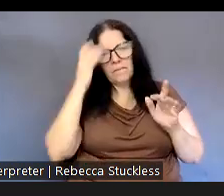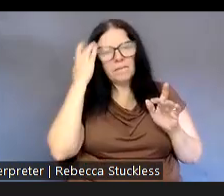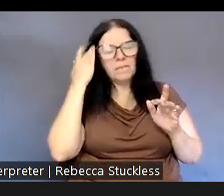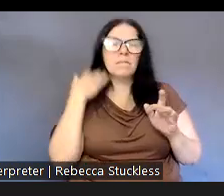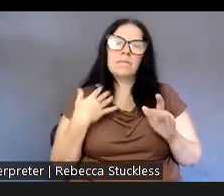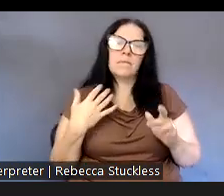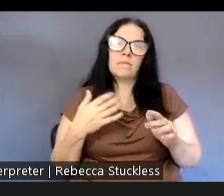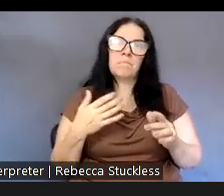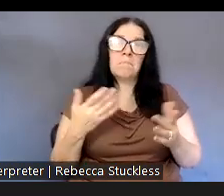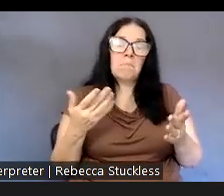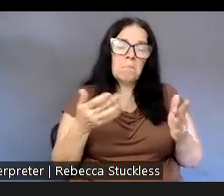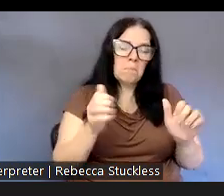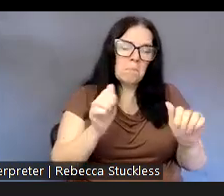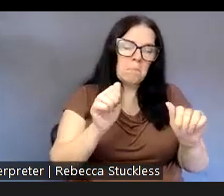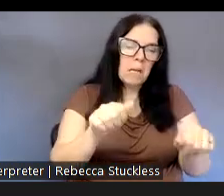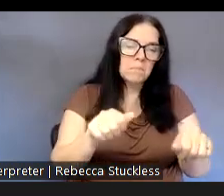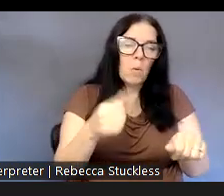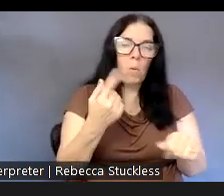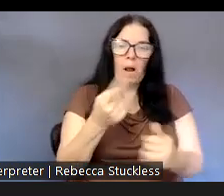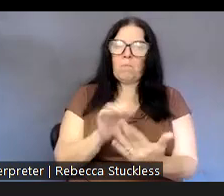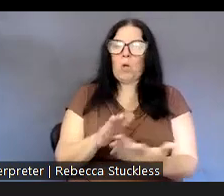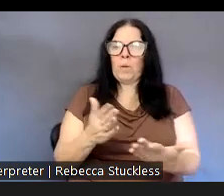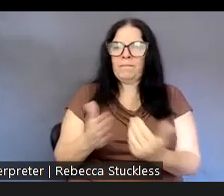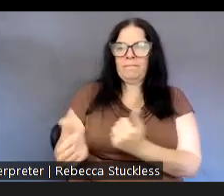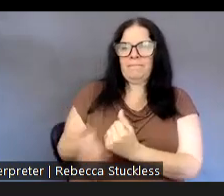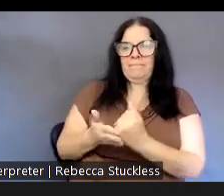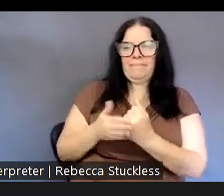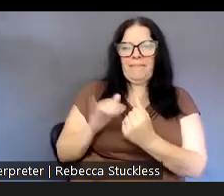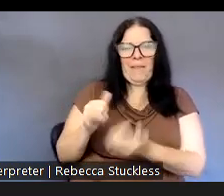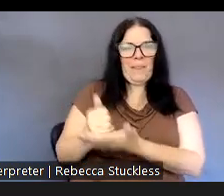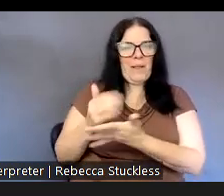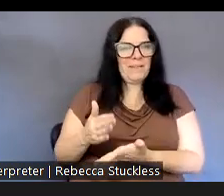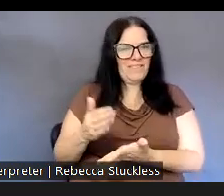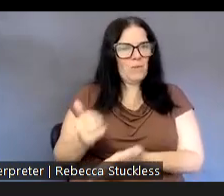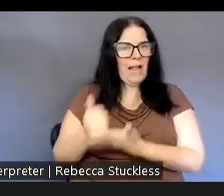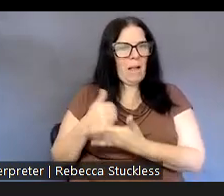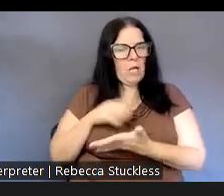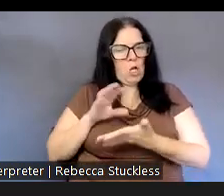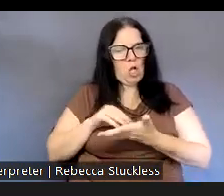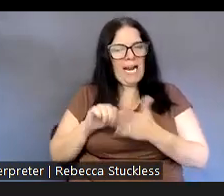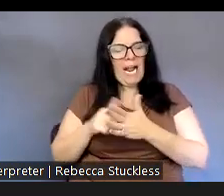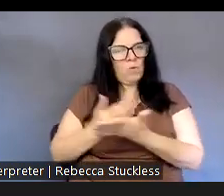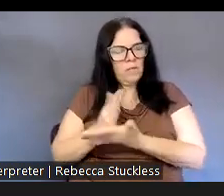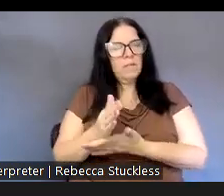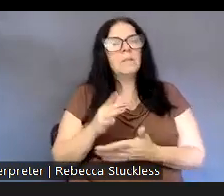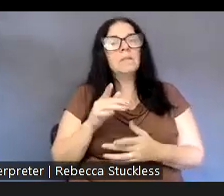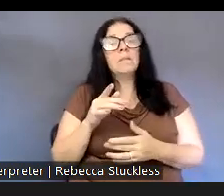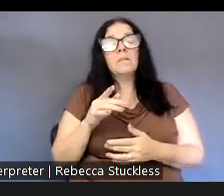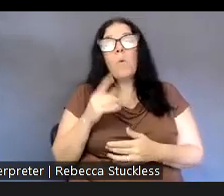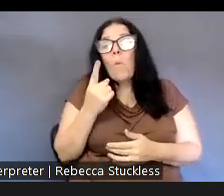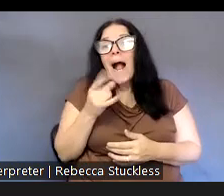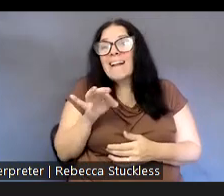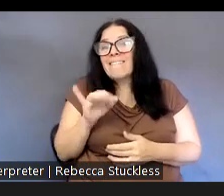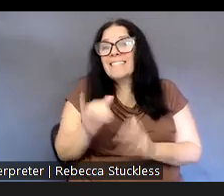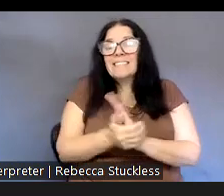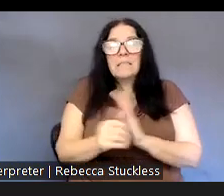of a therapist, to cultivate resilience include one, learning when certain emotions are